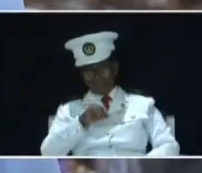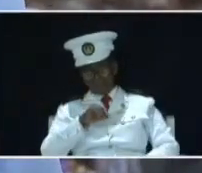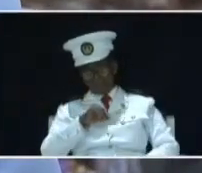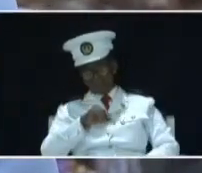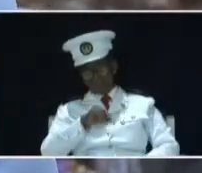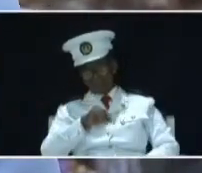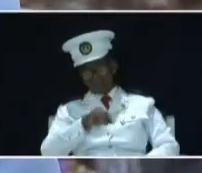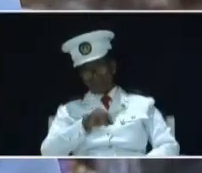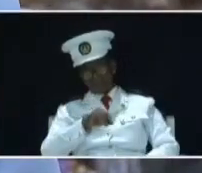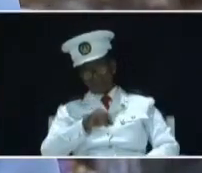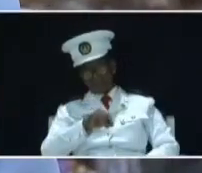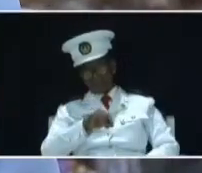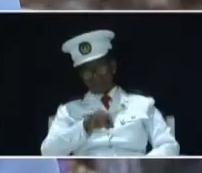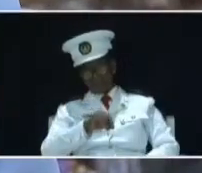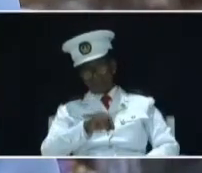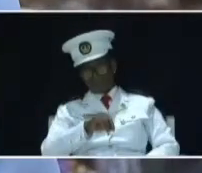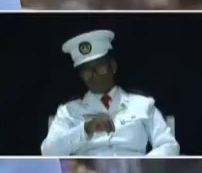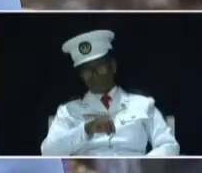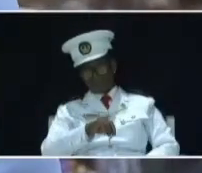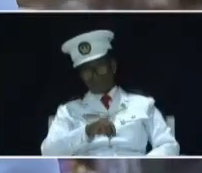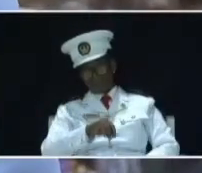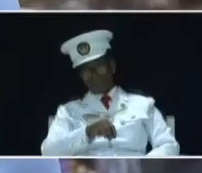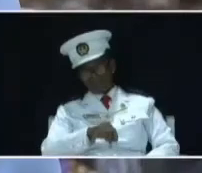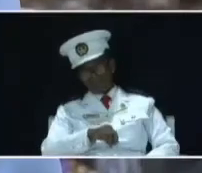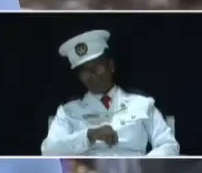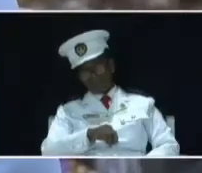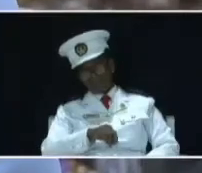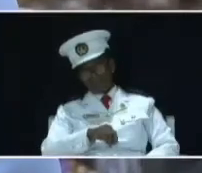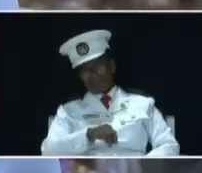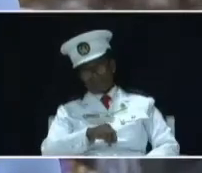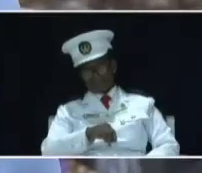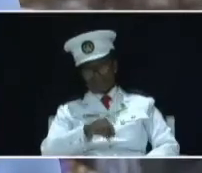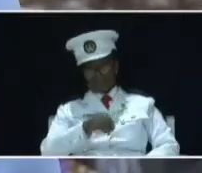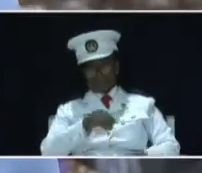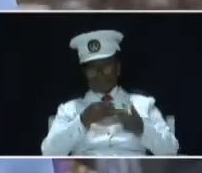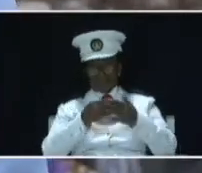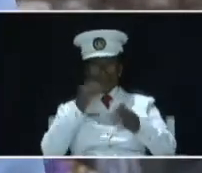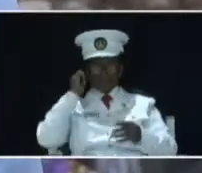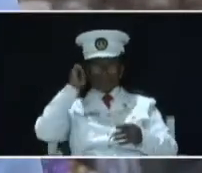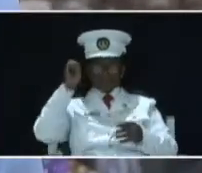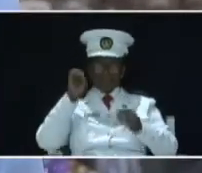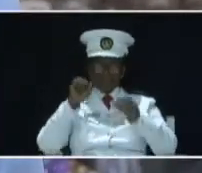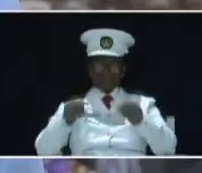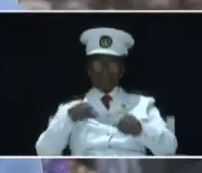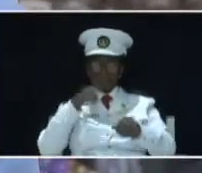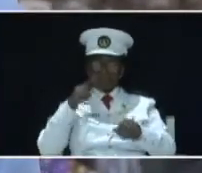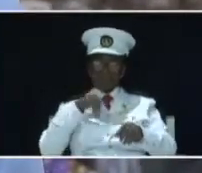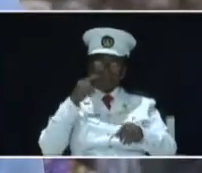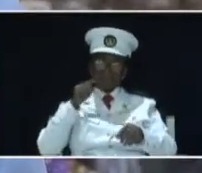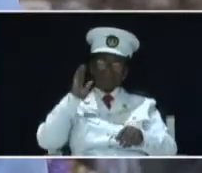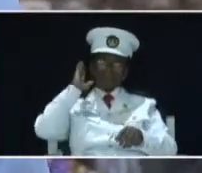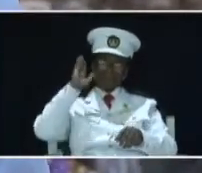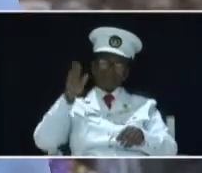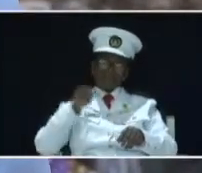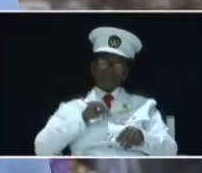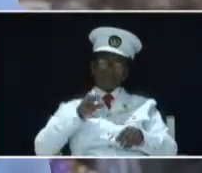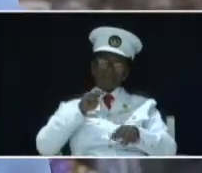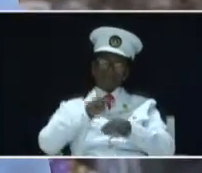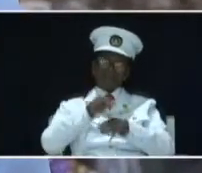before he could say, who will I send? Who will go for me? He had needed to use